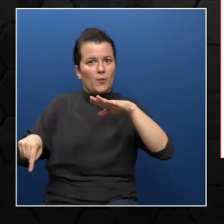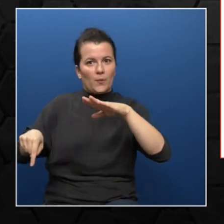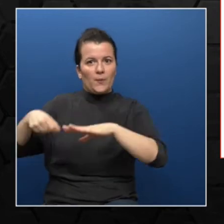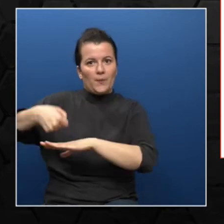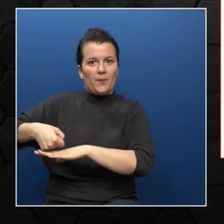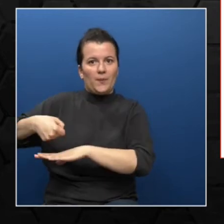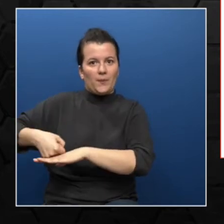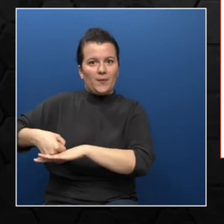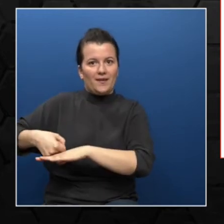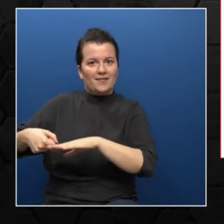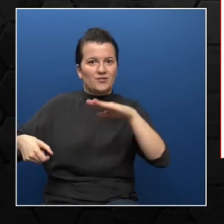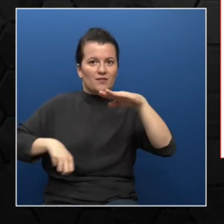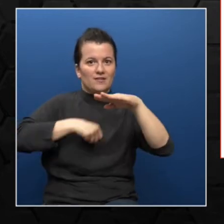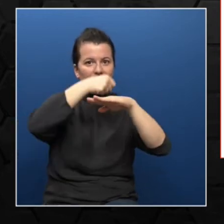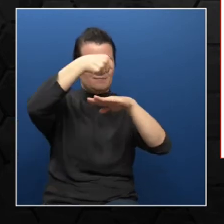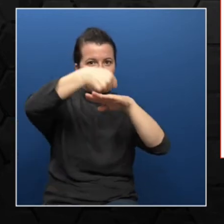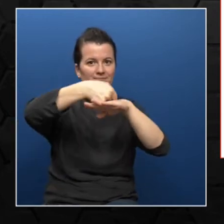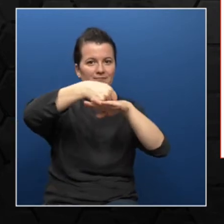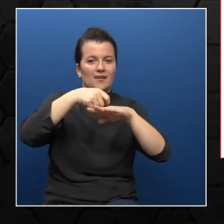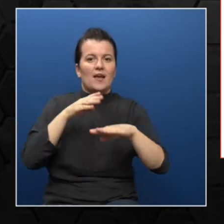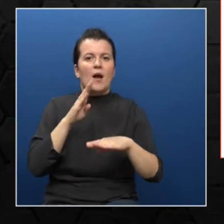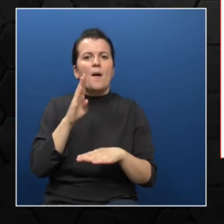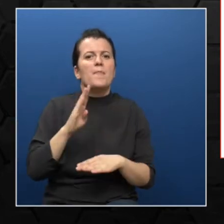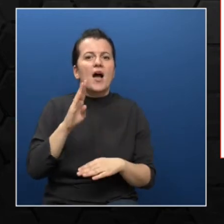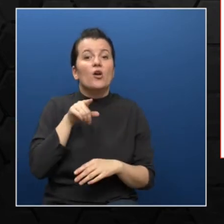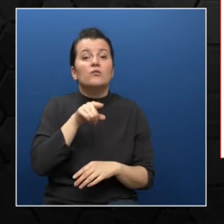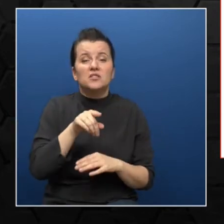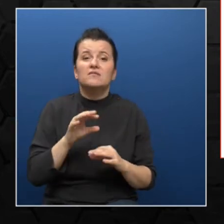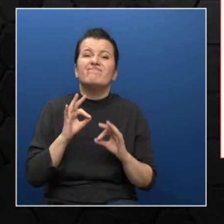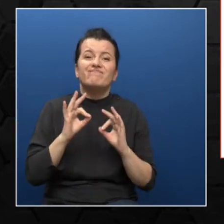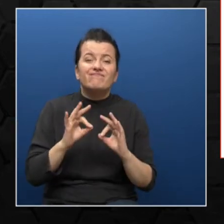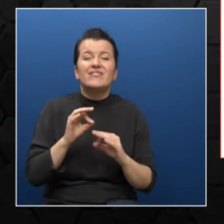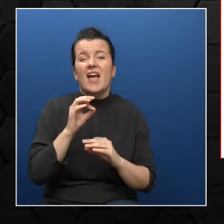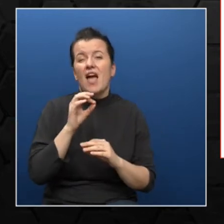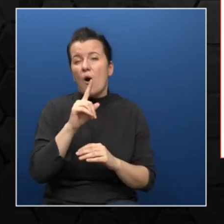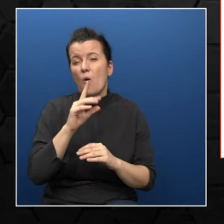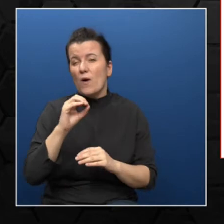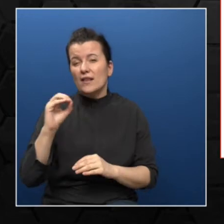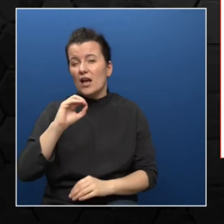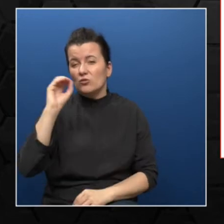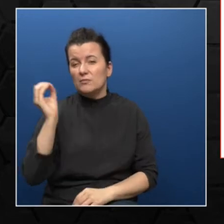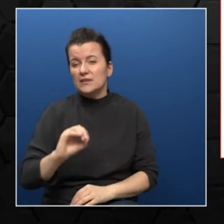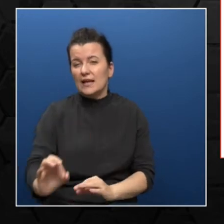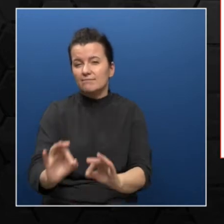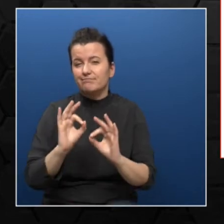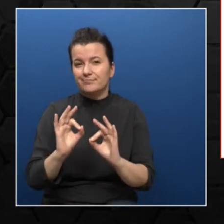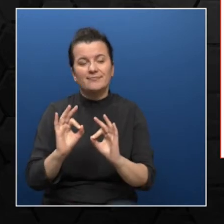they are not 100%, they don't guarantee 100% success rate, but